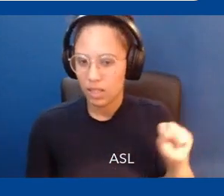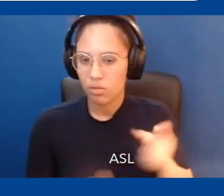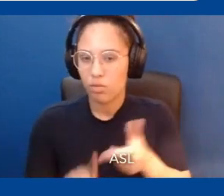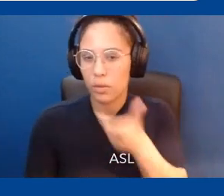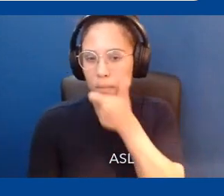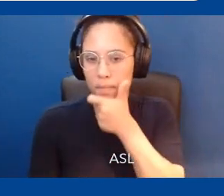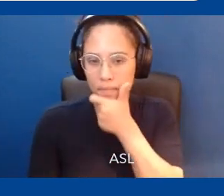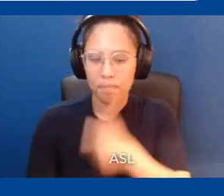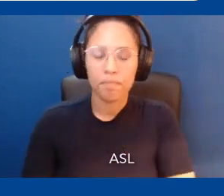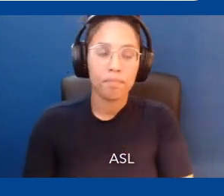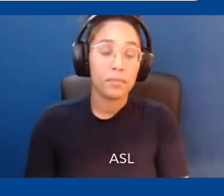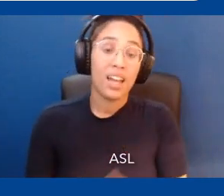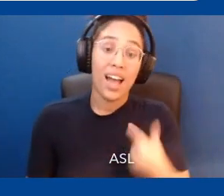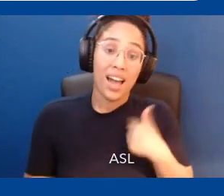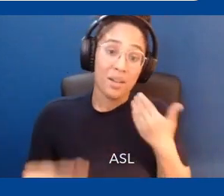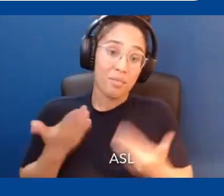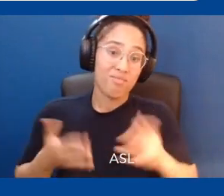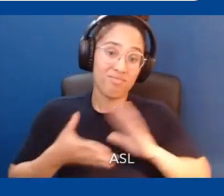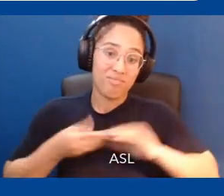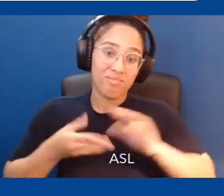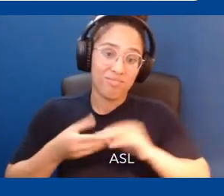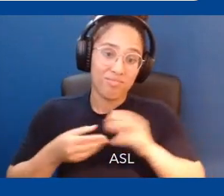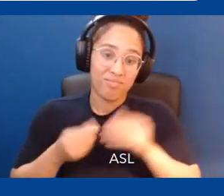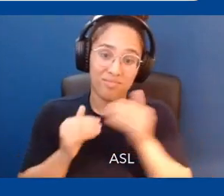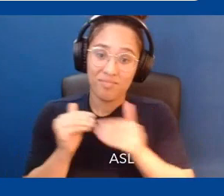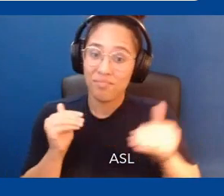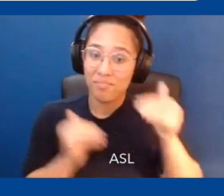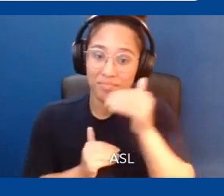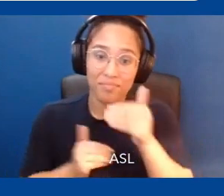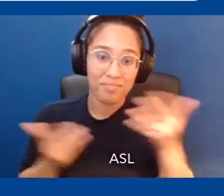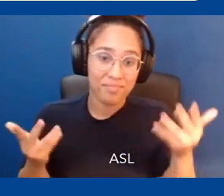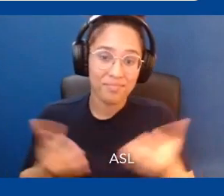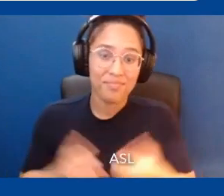I've probably said too much, so let's... No,